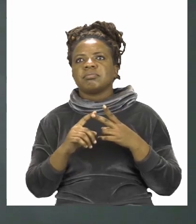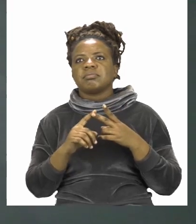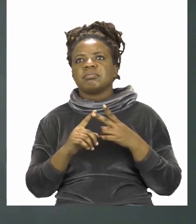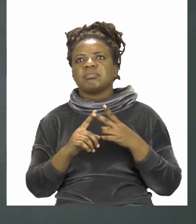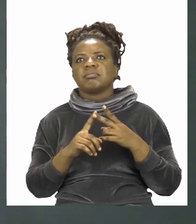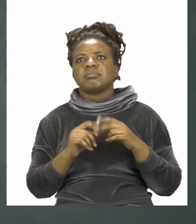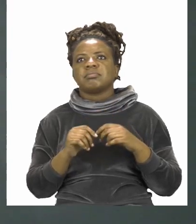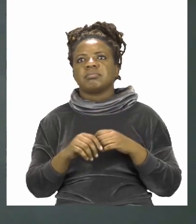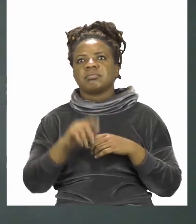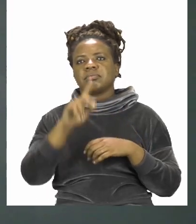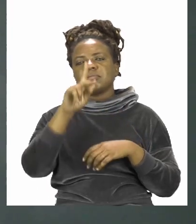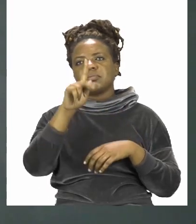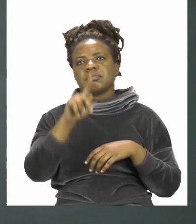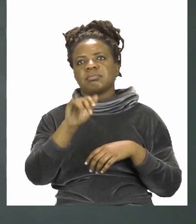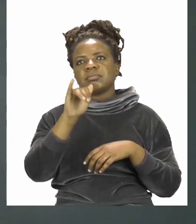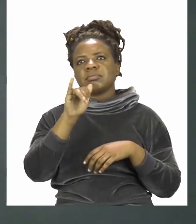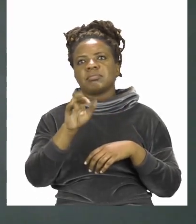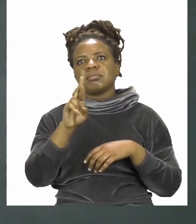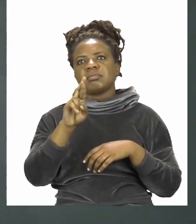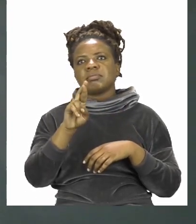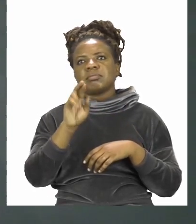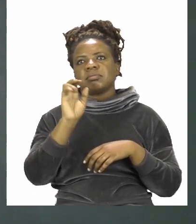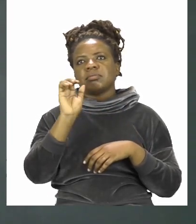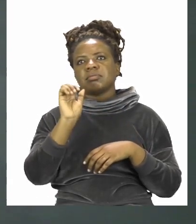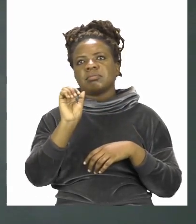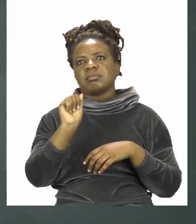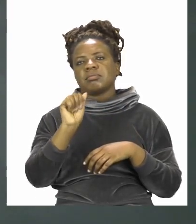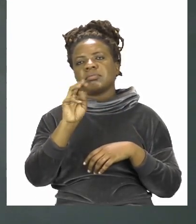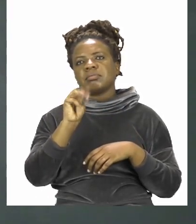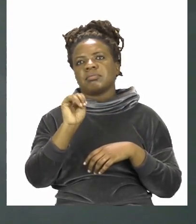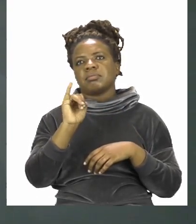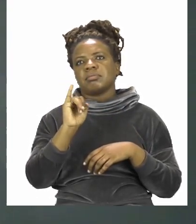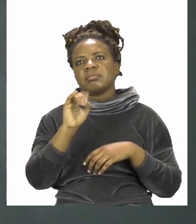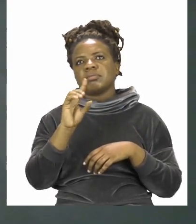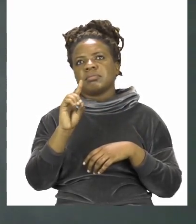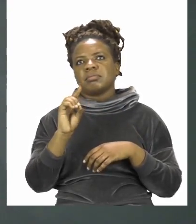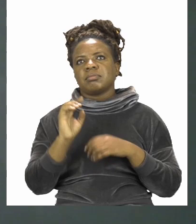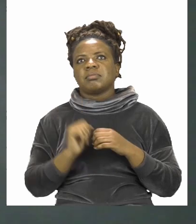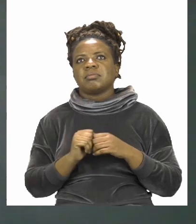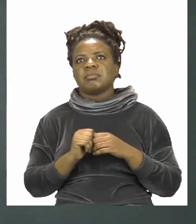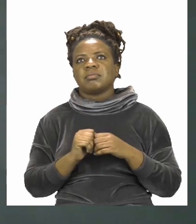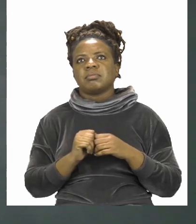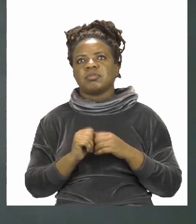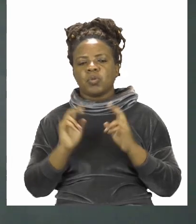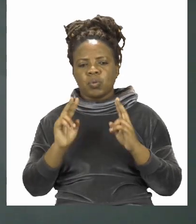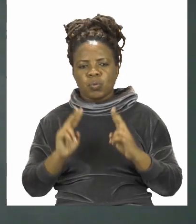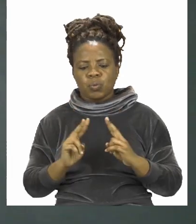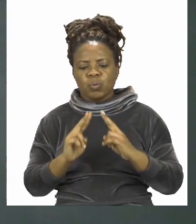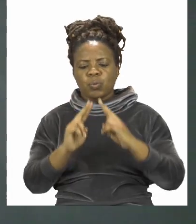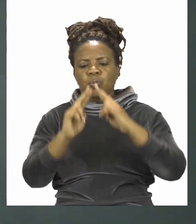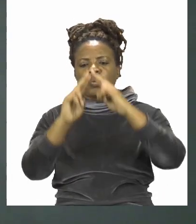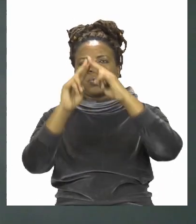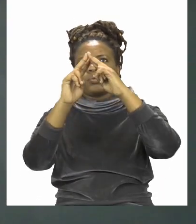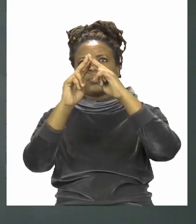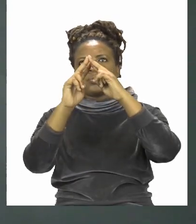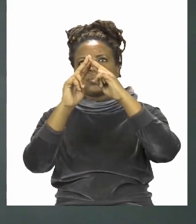booklets is a pyramid. Everyone, let's say pyramid.